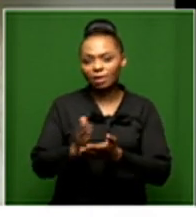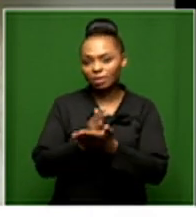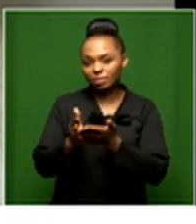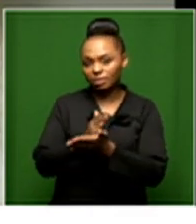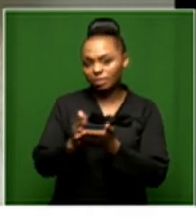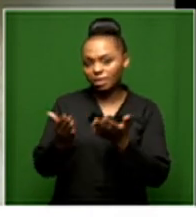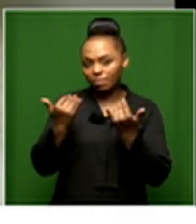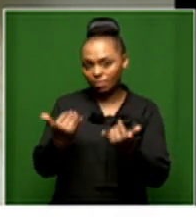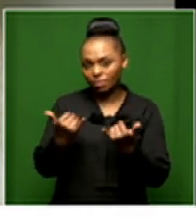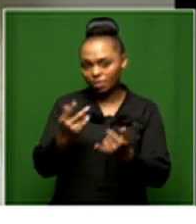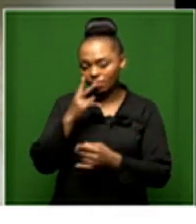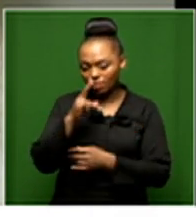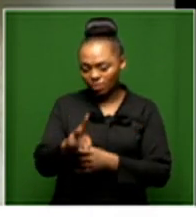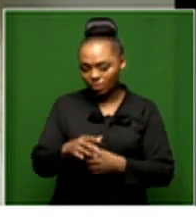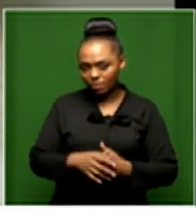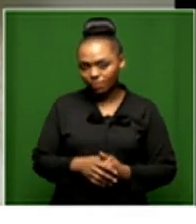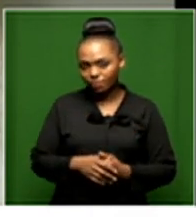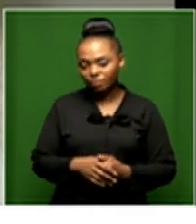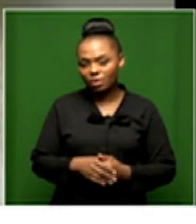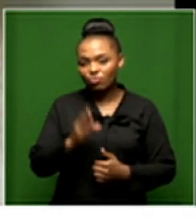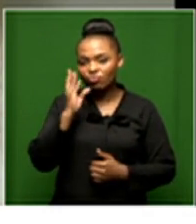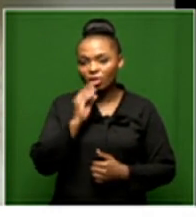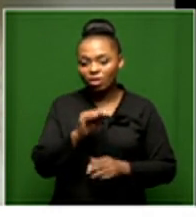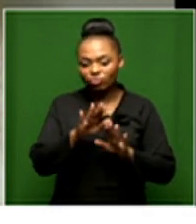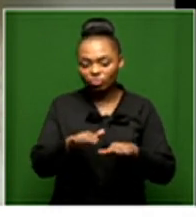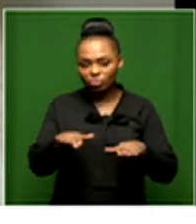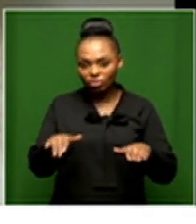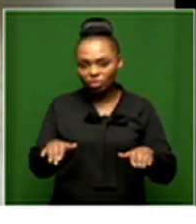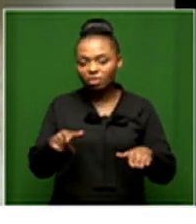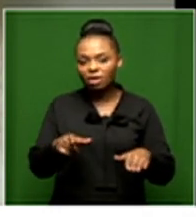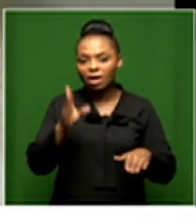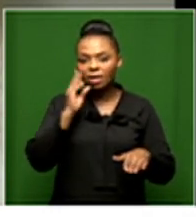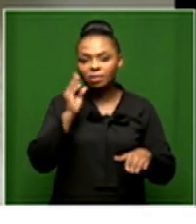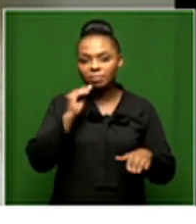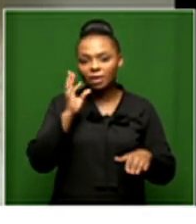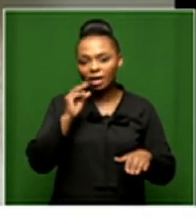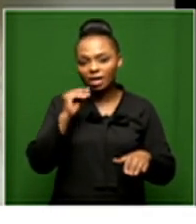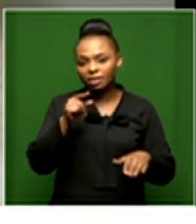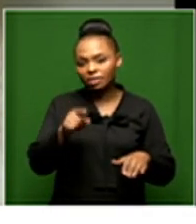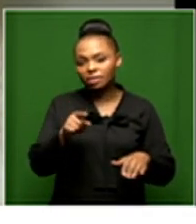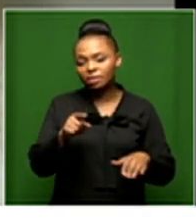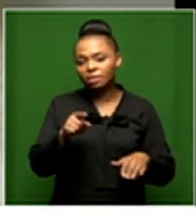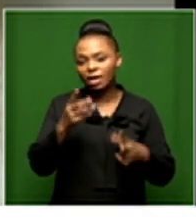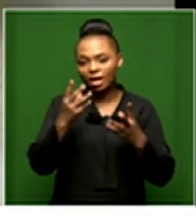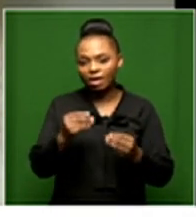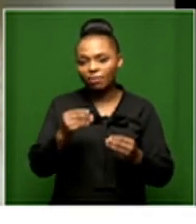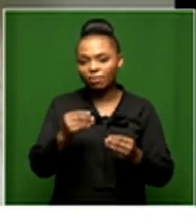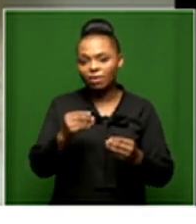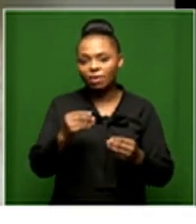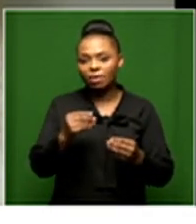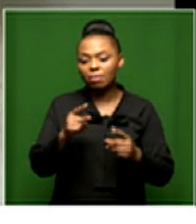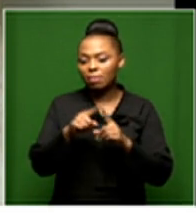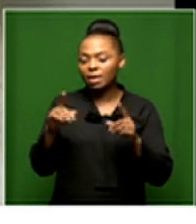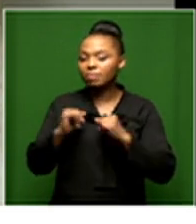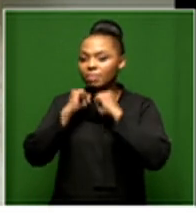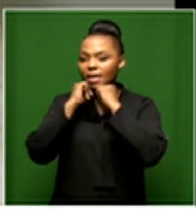you look at it now, that our grandchildren, they actually have an experience that their parents did not have.